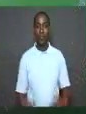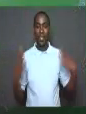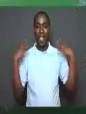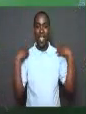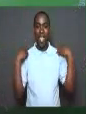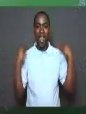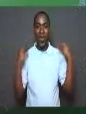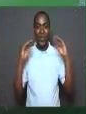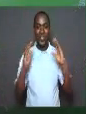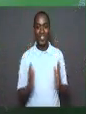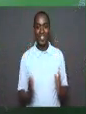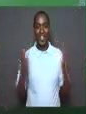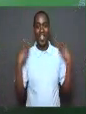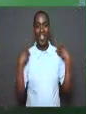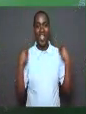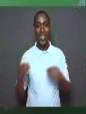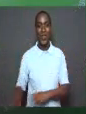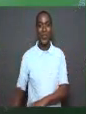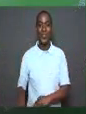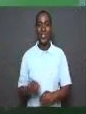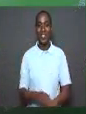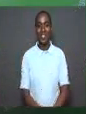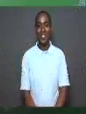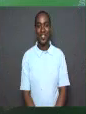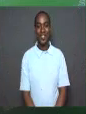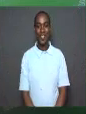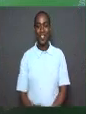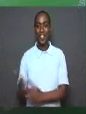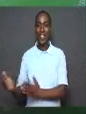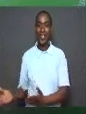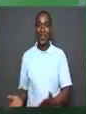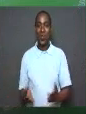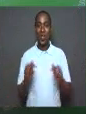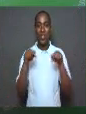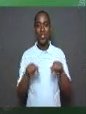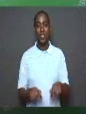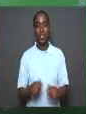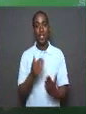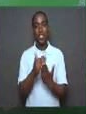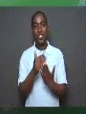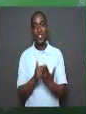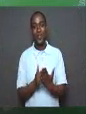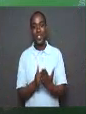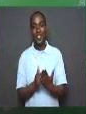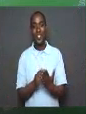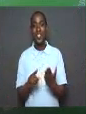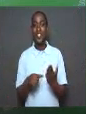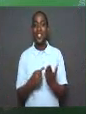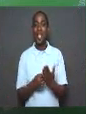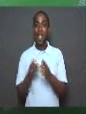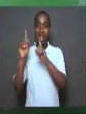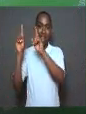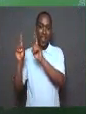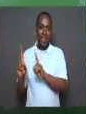Hello, teacher. Hello, students. Welcome to today's lesson on